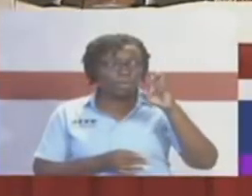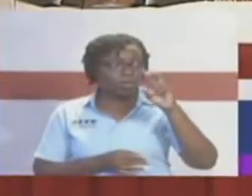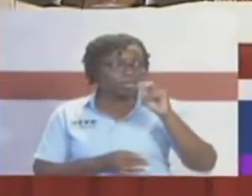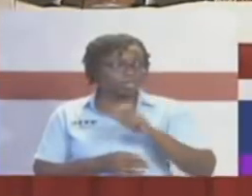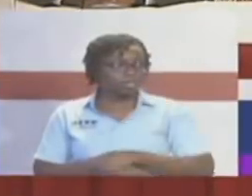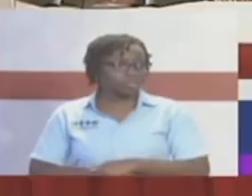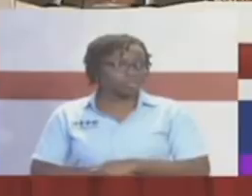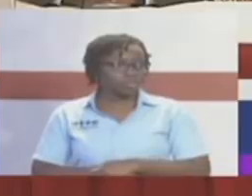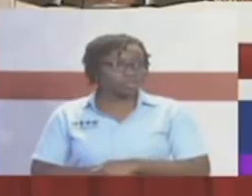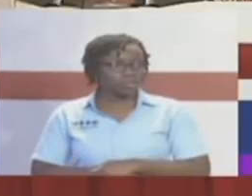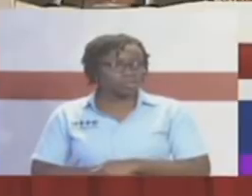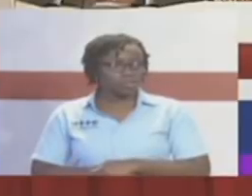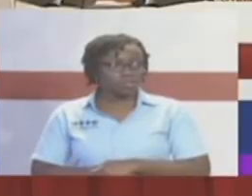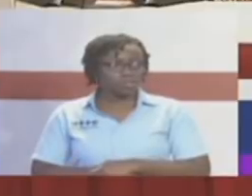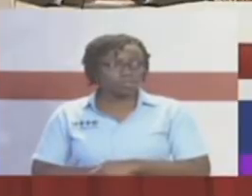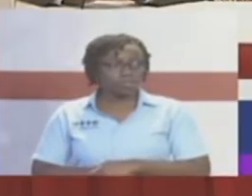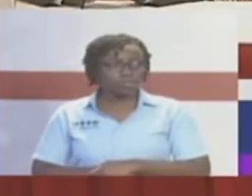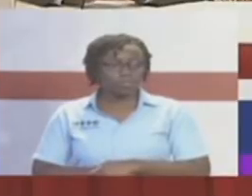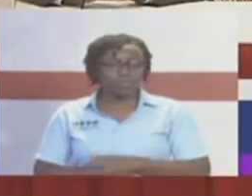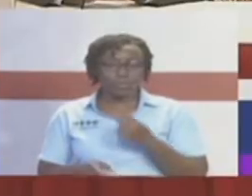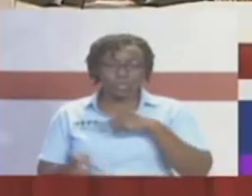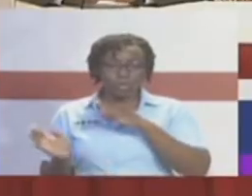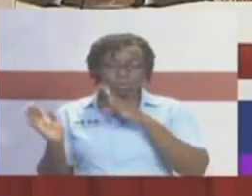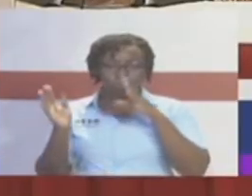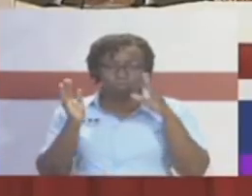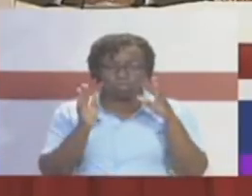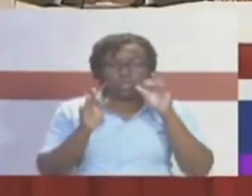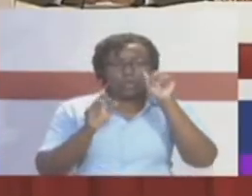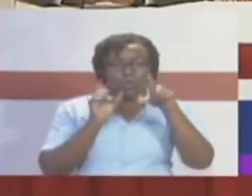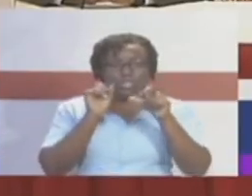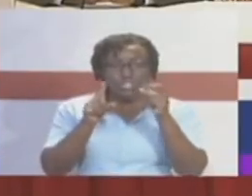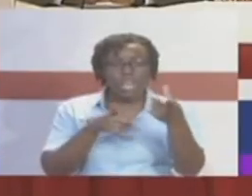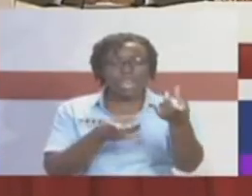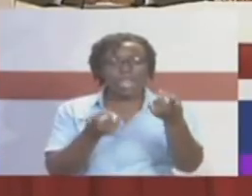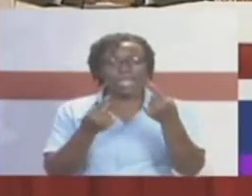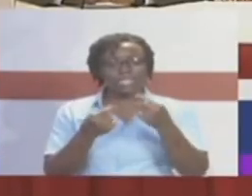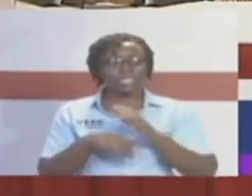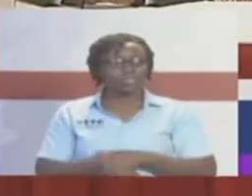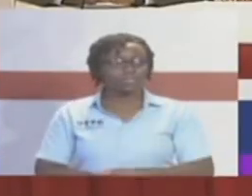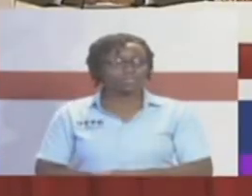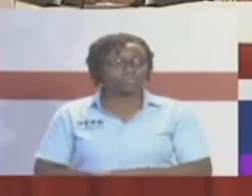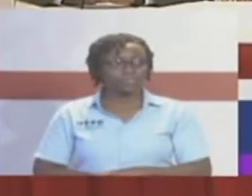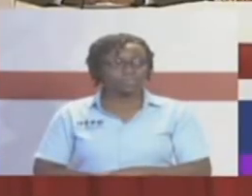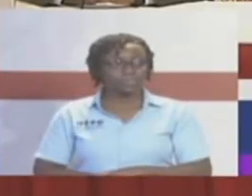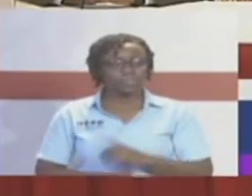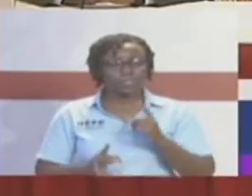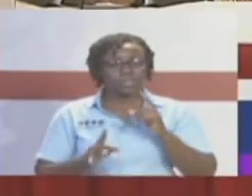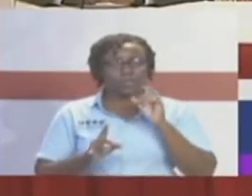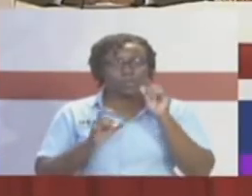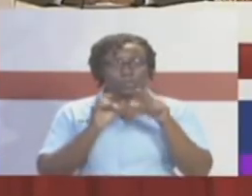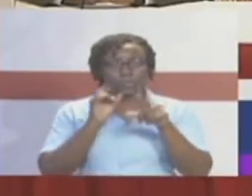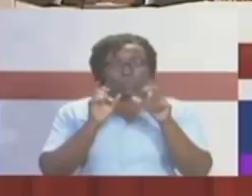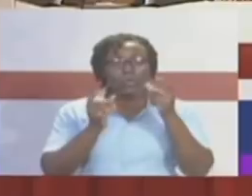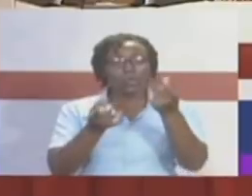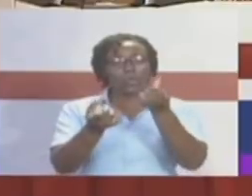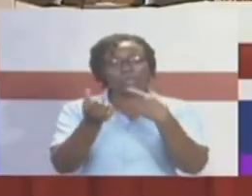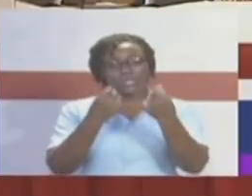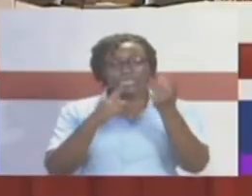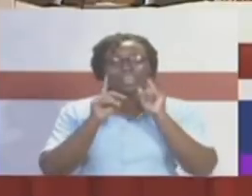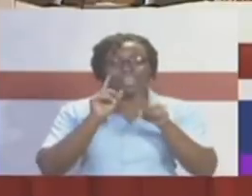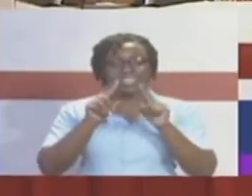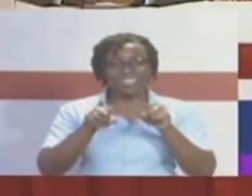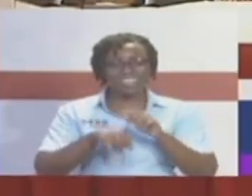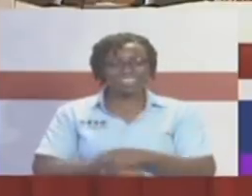update. Our media representatives are reminded to please indicate your name and the media house that you represent before posing your